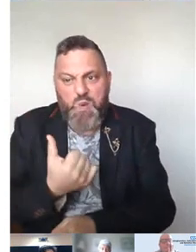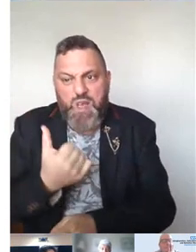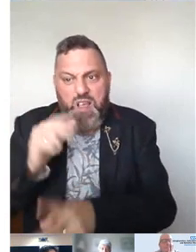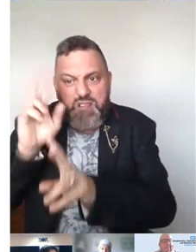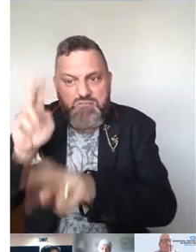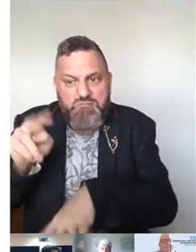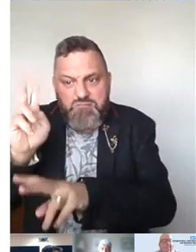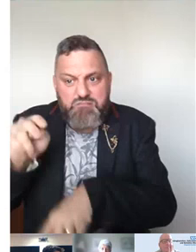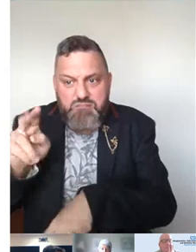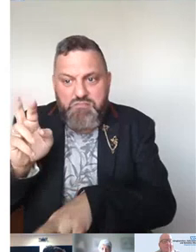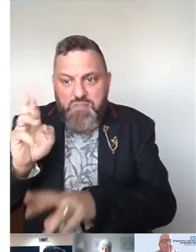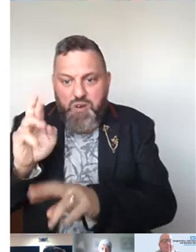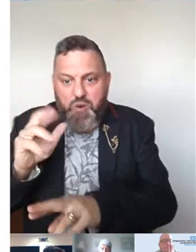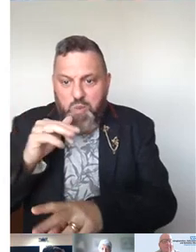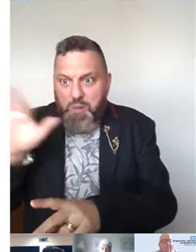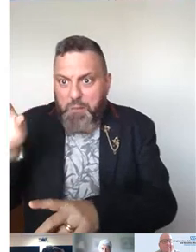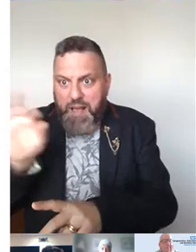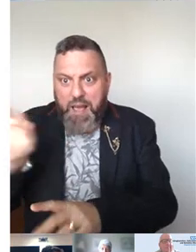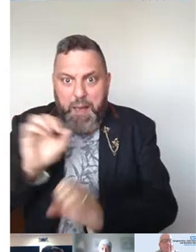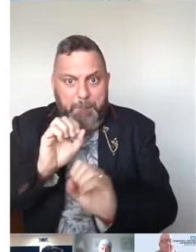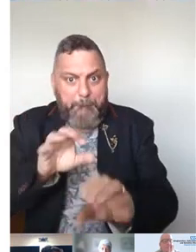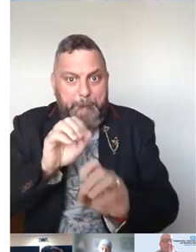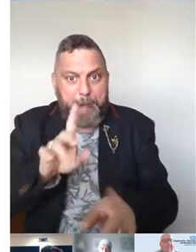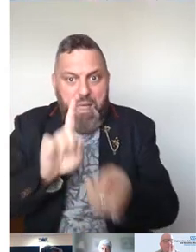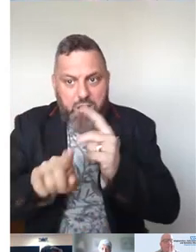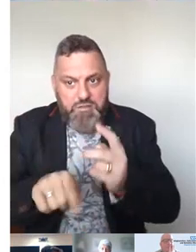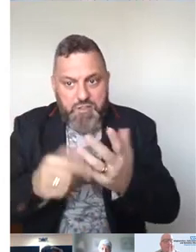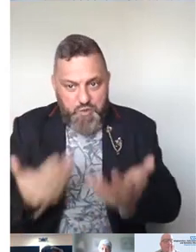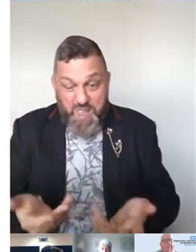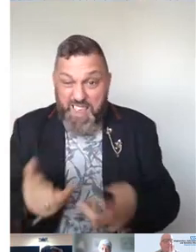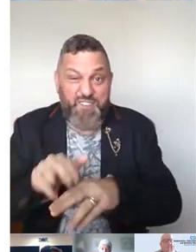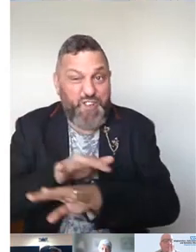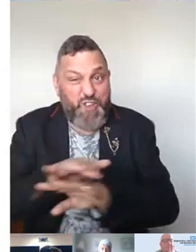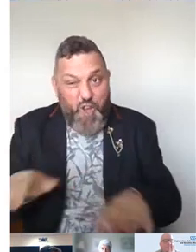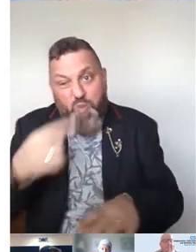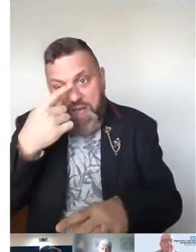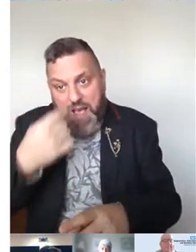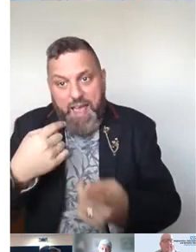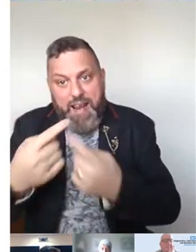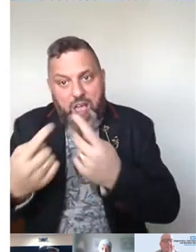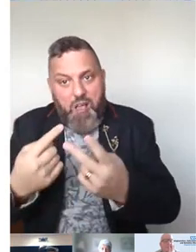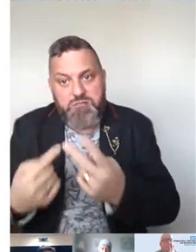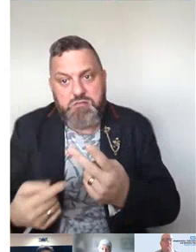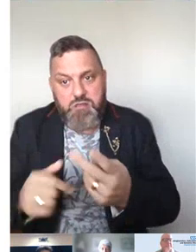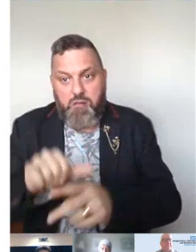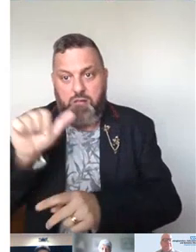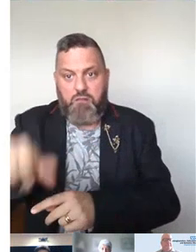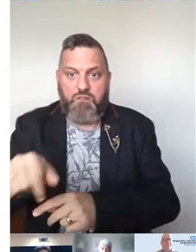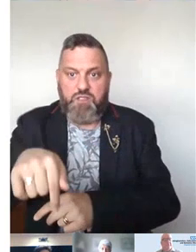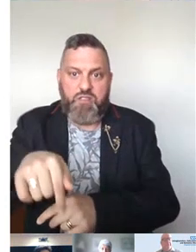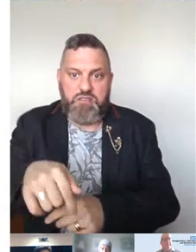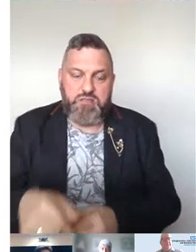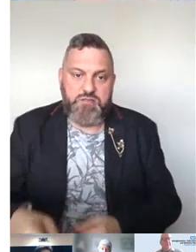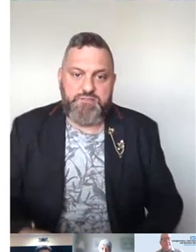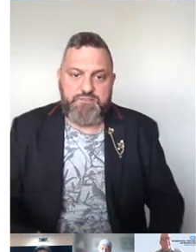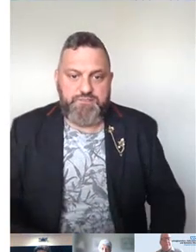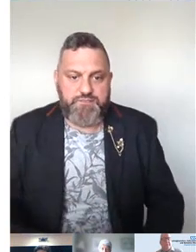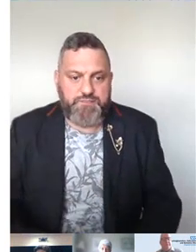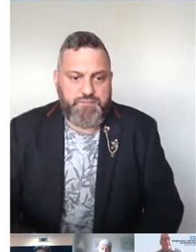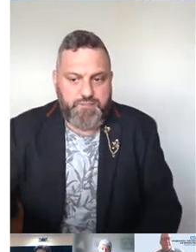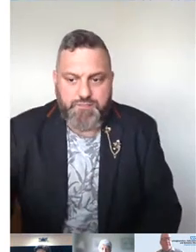We'll hopefully pick them up today, but if not, then we'll get back to you after the meeting.